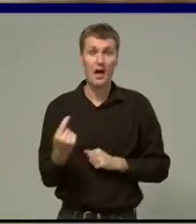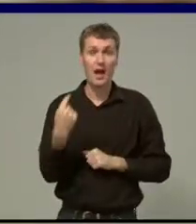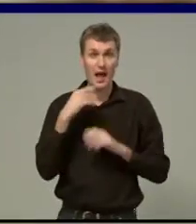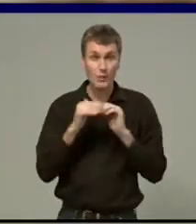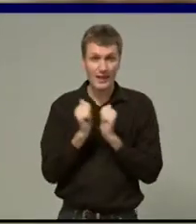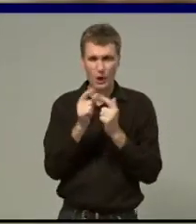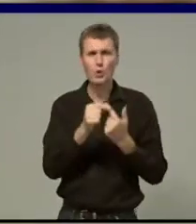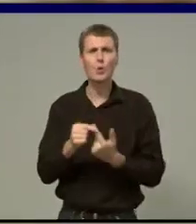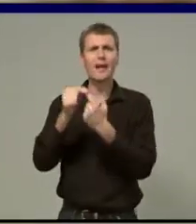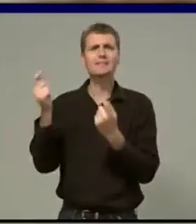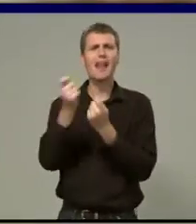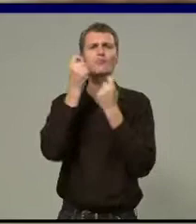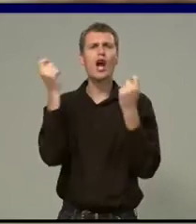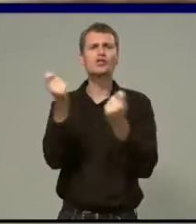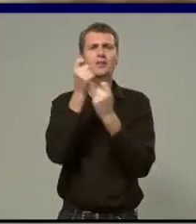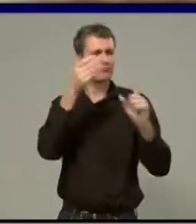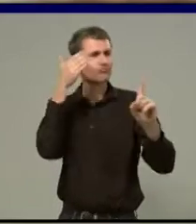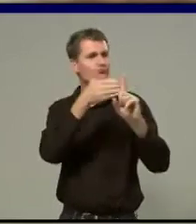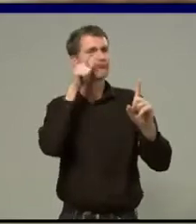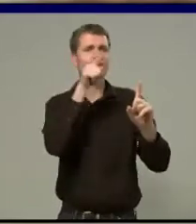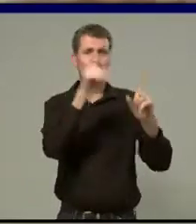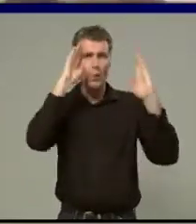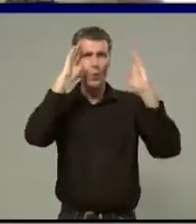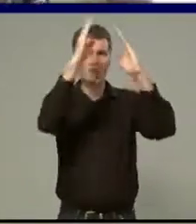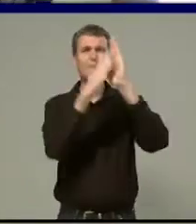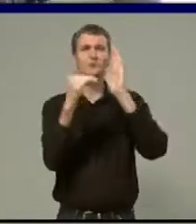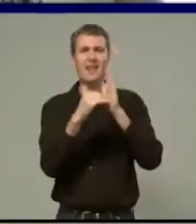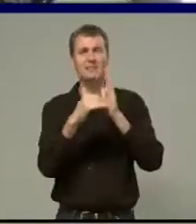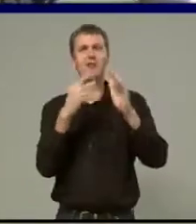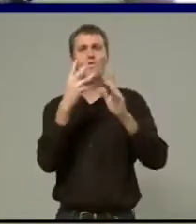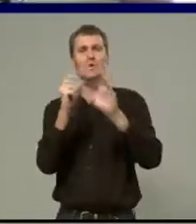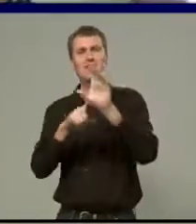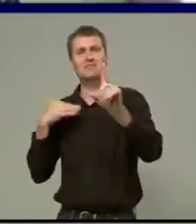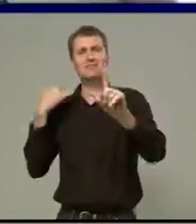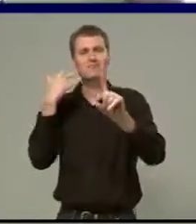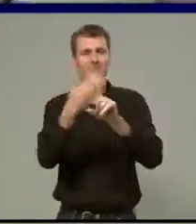weekend to mark the 40th anniversary of the Wizard of New Zealand.